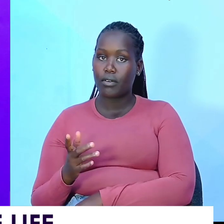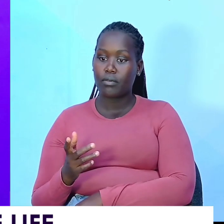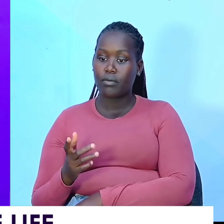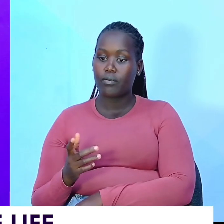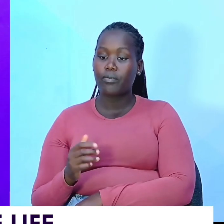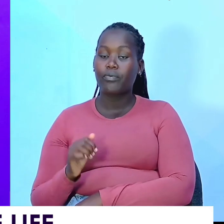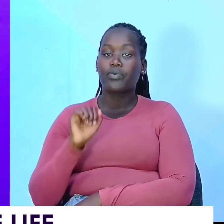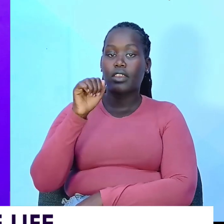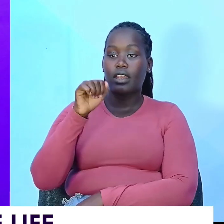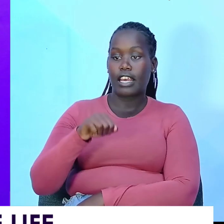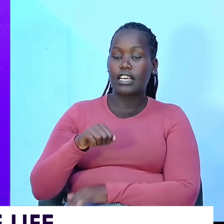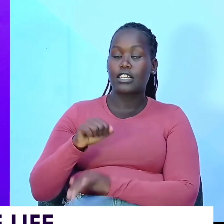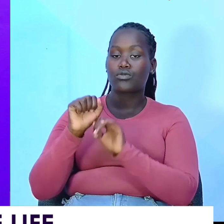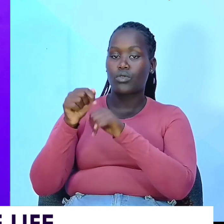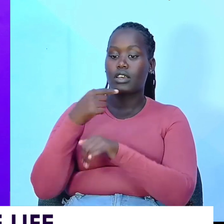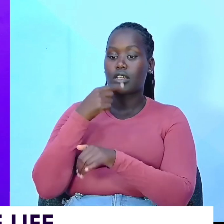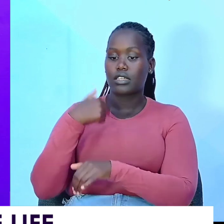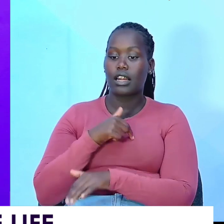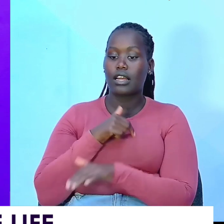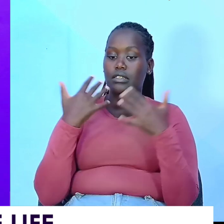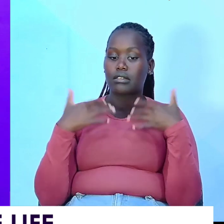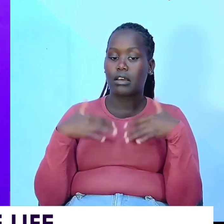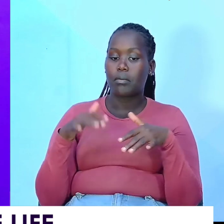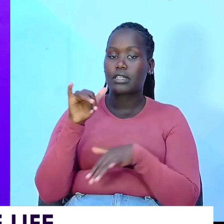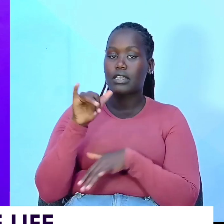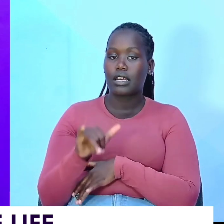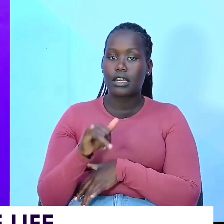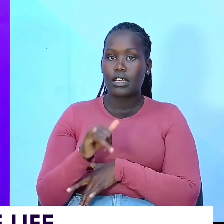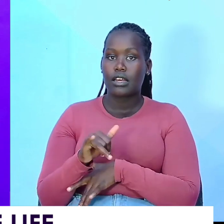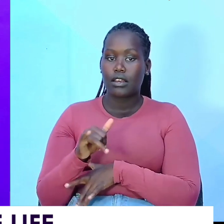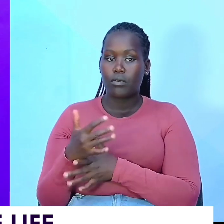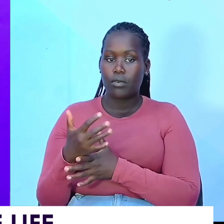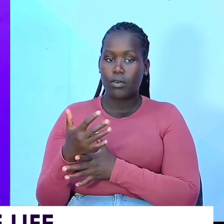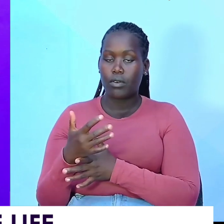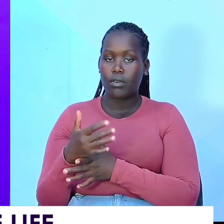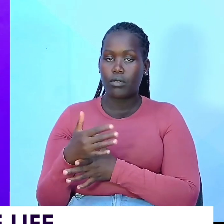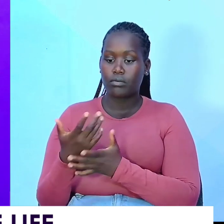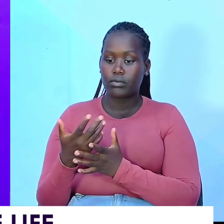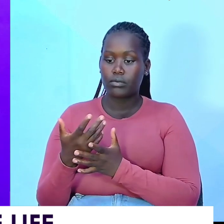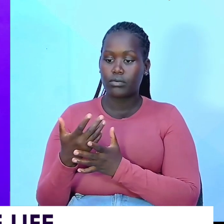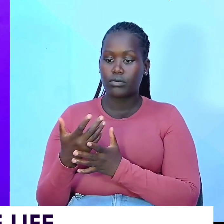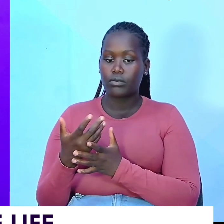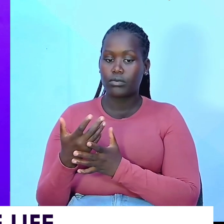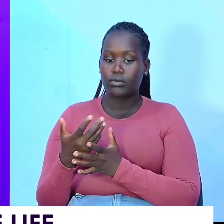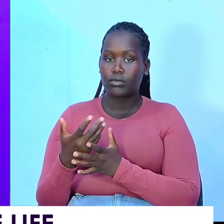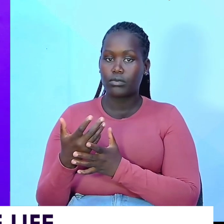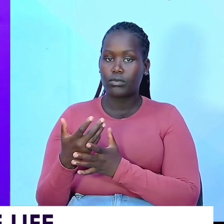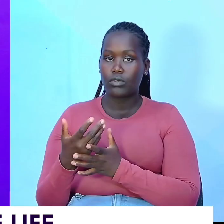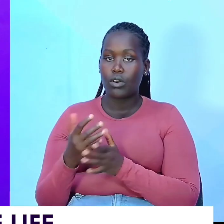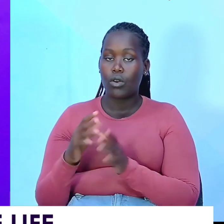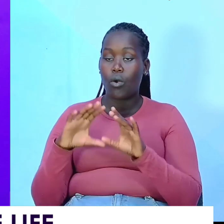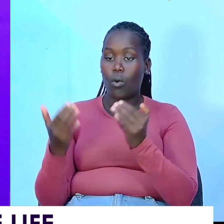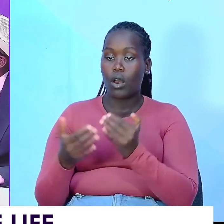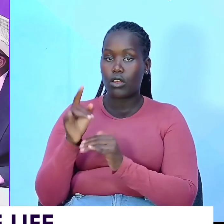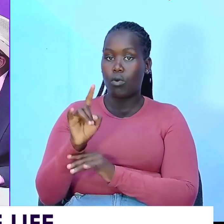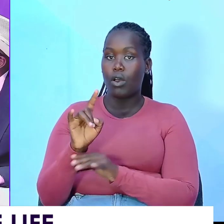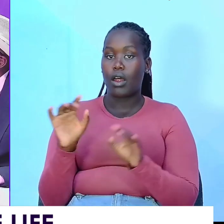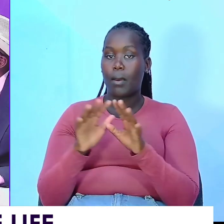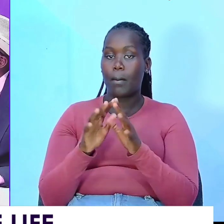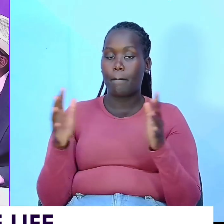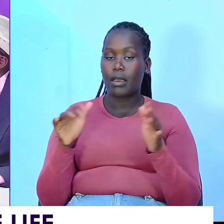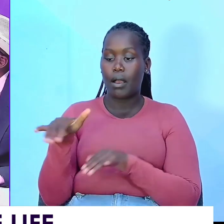Yeah, you can tell us. It's amazing that we are one big village, Lucy. The world is one big place. Africa is one